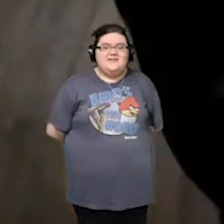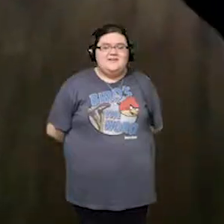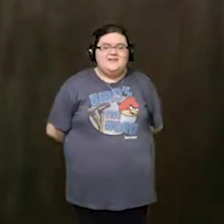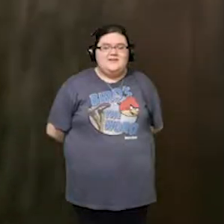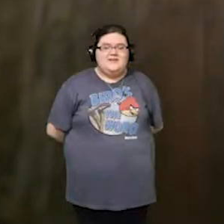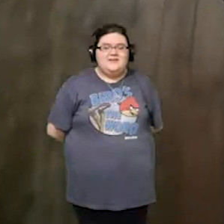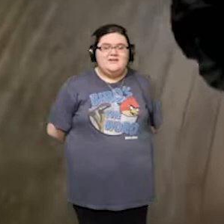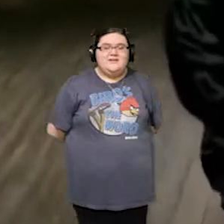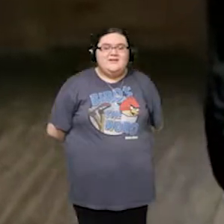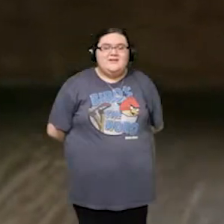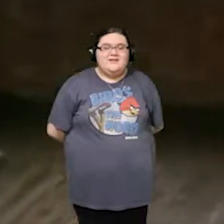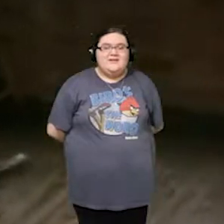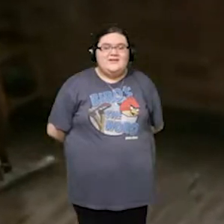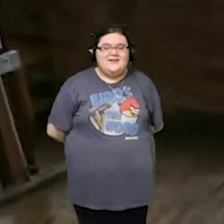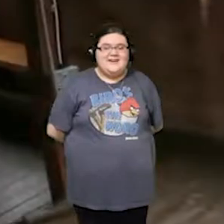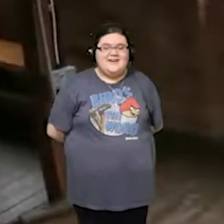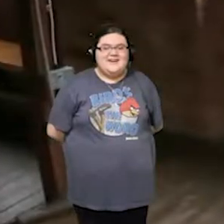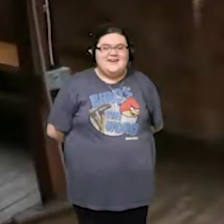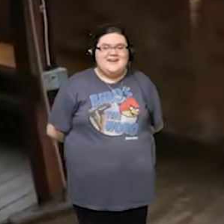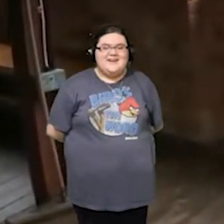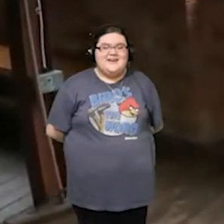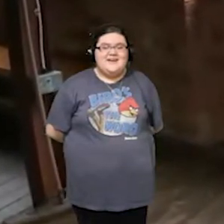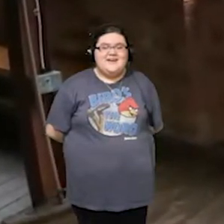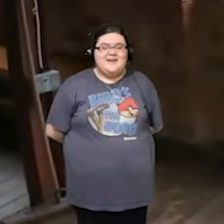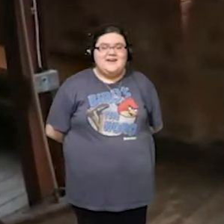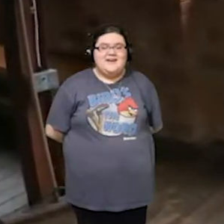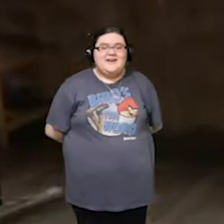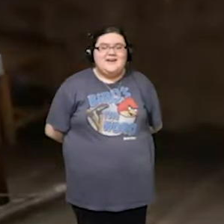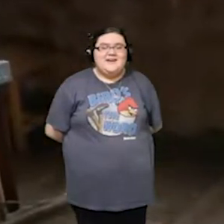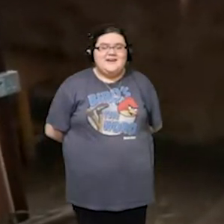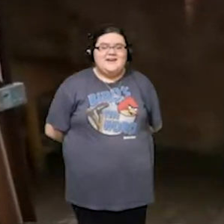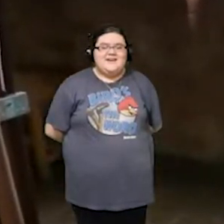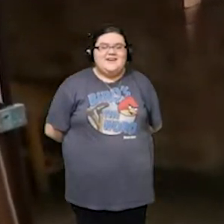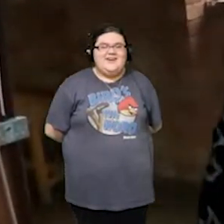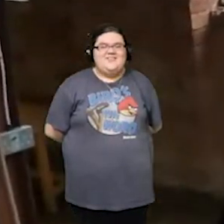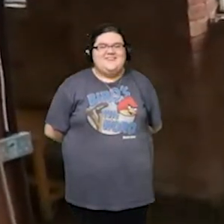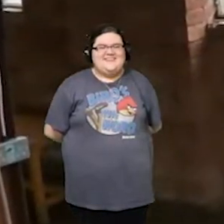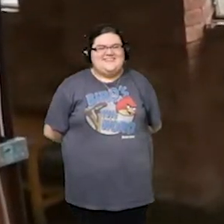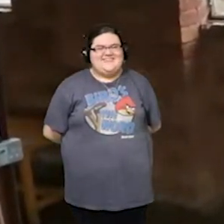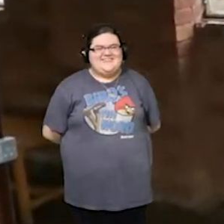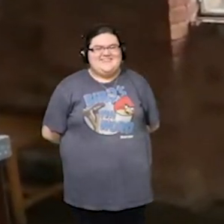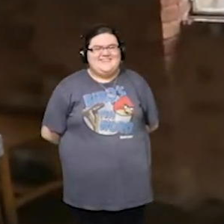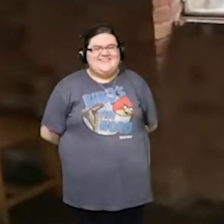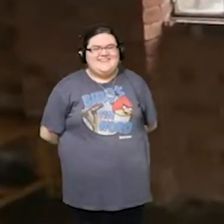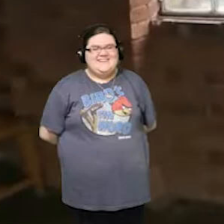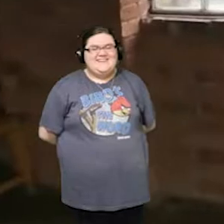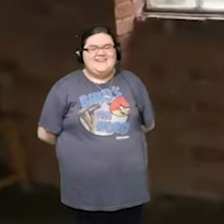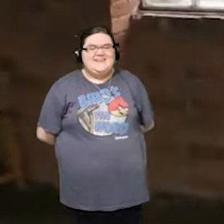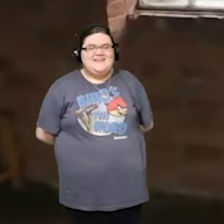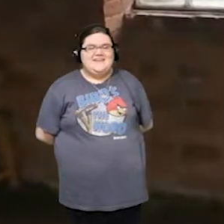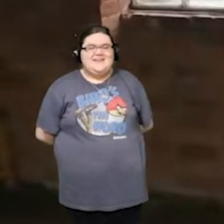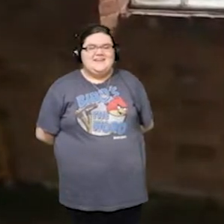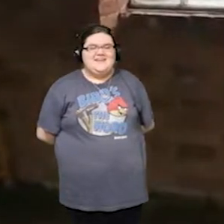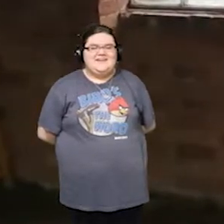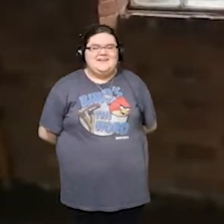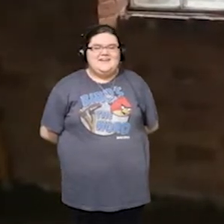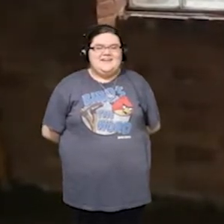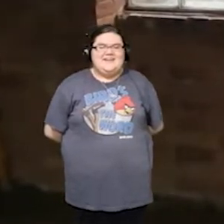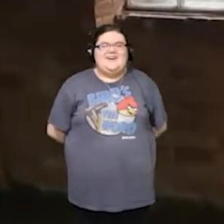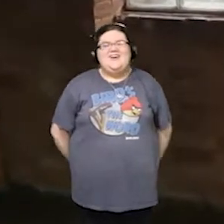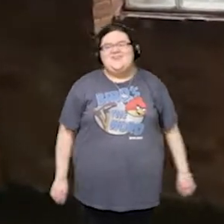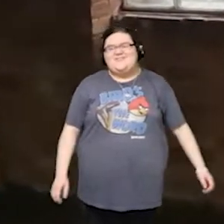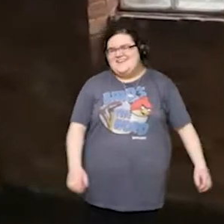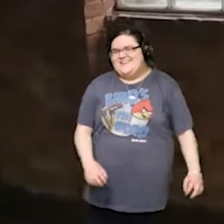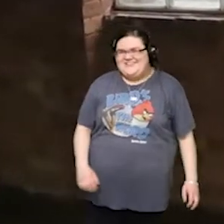Legit. Wait, this is the 4K. Oh no, this is my camera. Oh my god. I'm so Jay borrowed my camera last